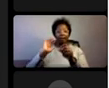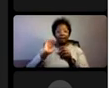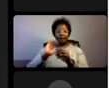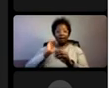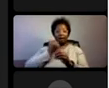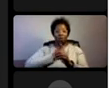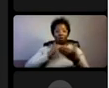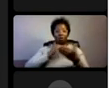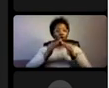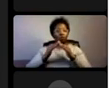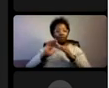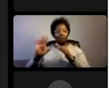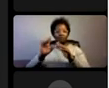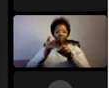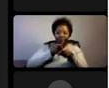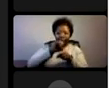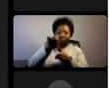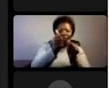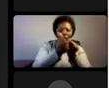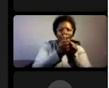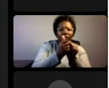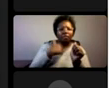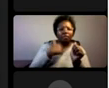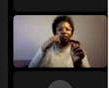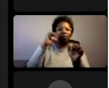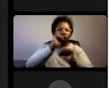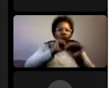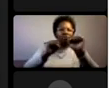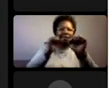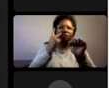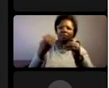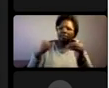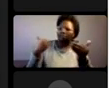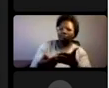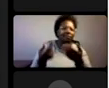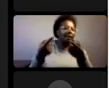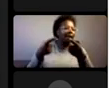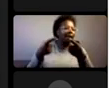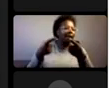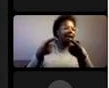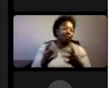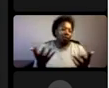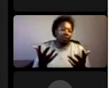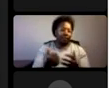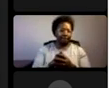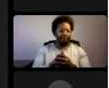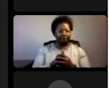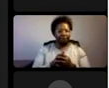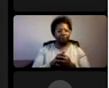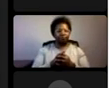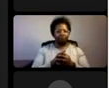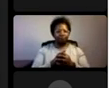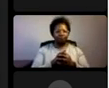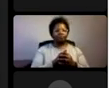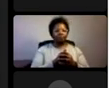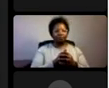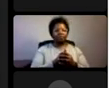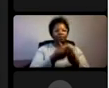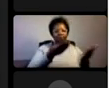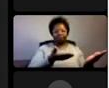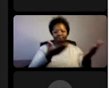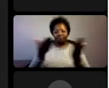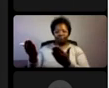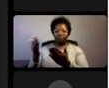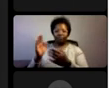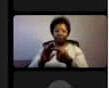strategy aligns with what we're seeing from our health agency and authority. My pleasure to turn it over to Dr. Mangler